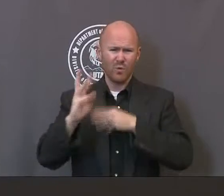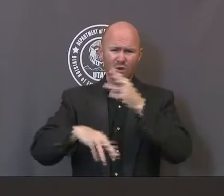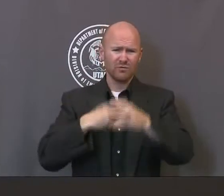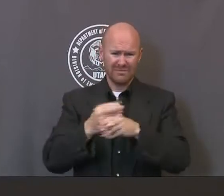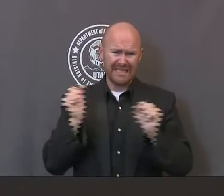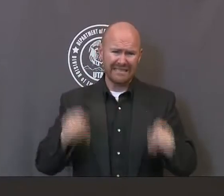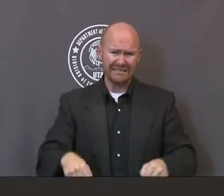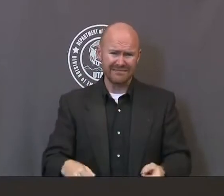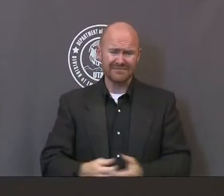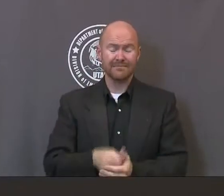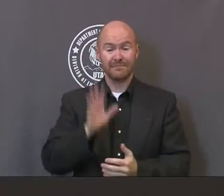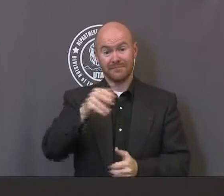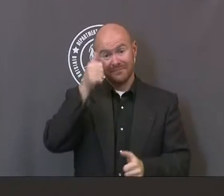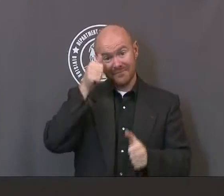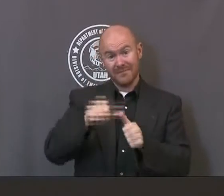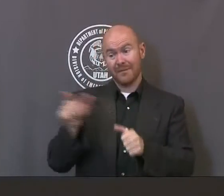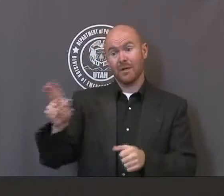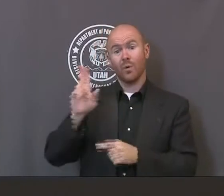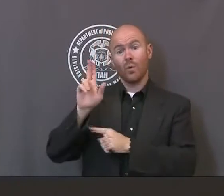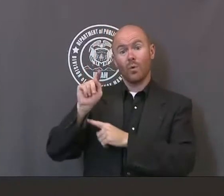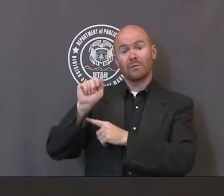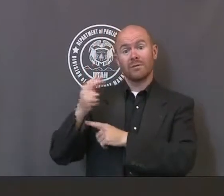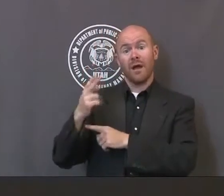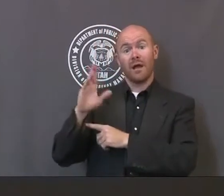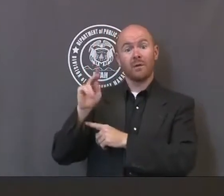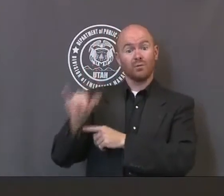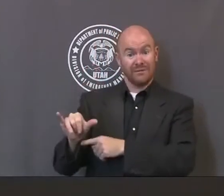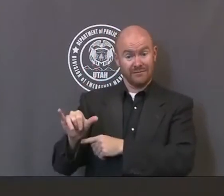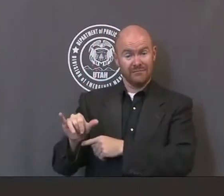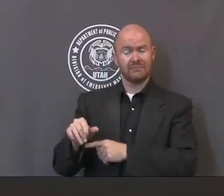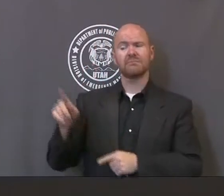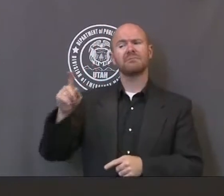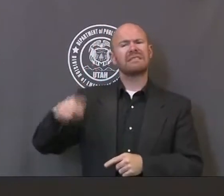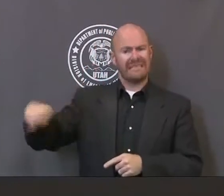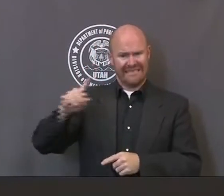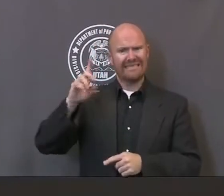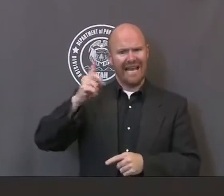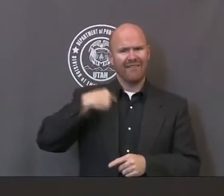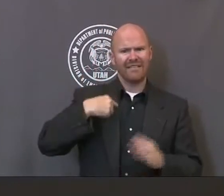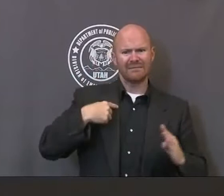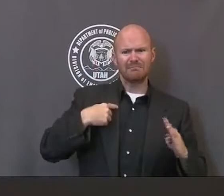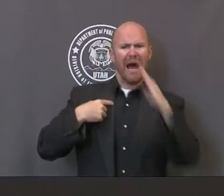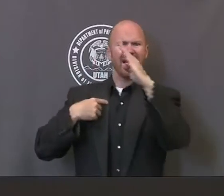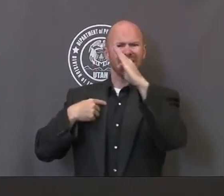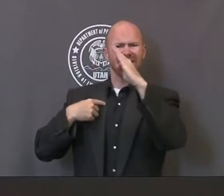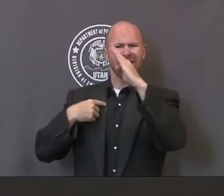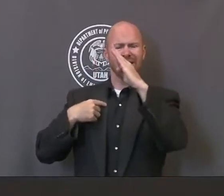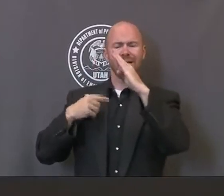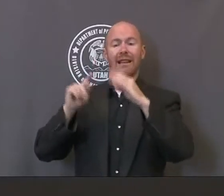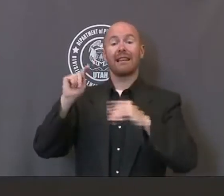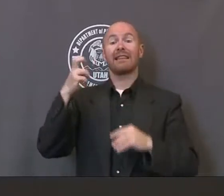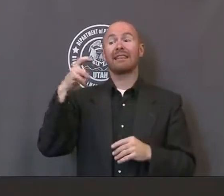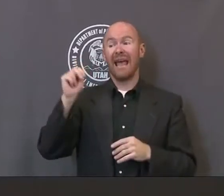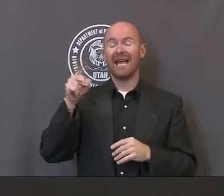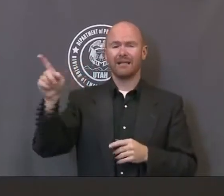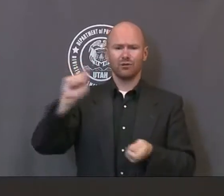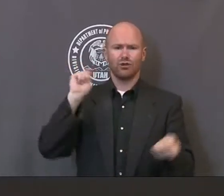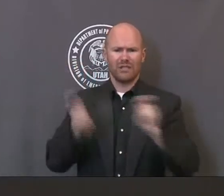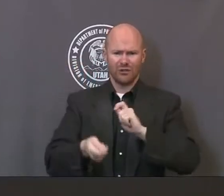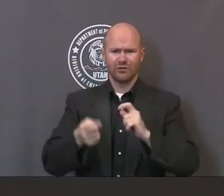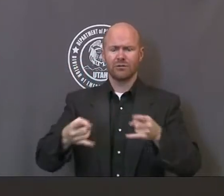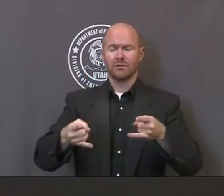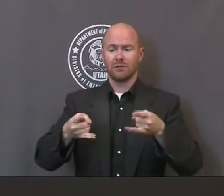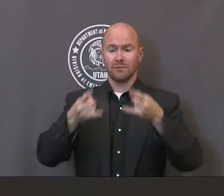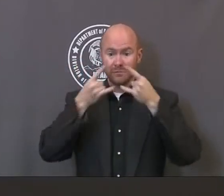when the people of Utah County adapted their behavior, they actually reversed the course of the surge in that area.